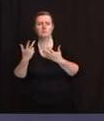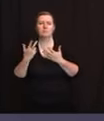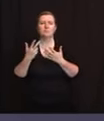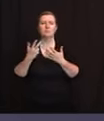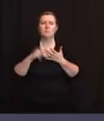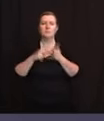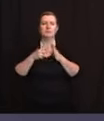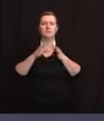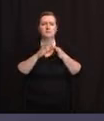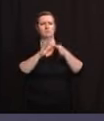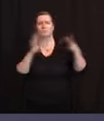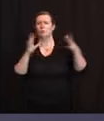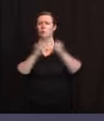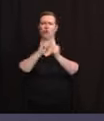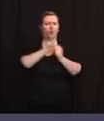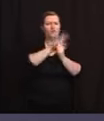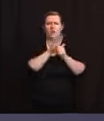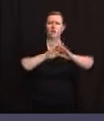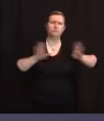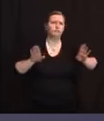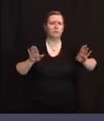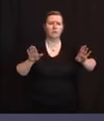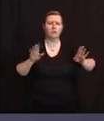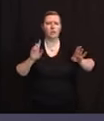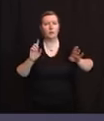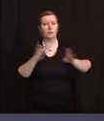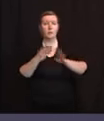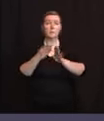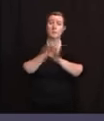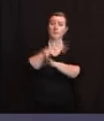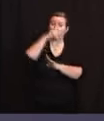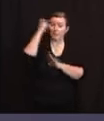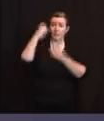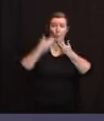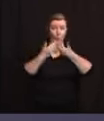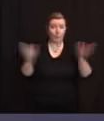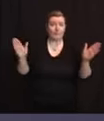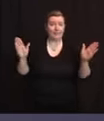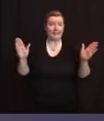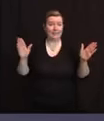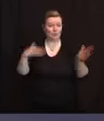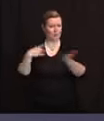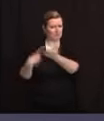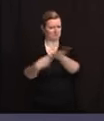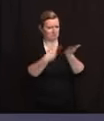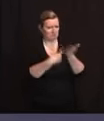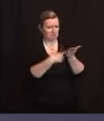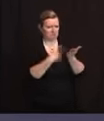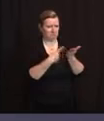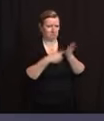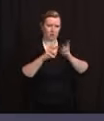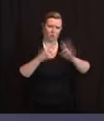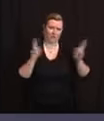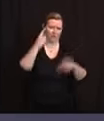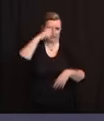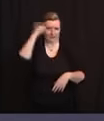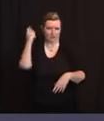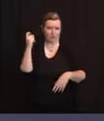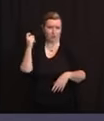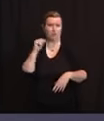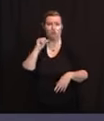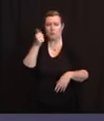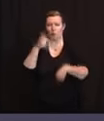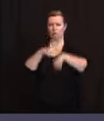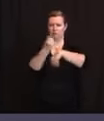that assessment as to where we stand before we go into the summer period. Tomorrow, again, we're going to be with you early at 11